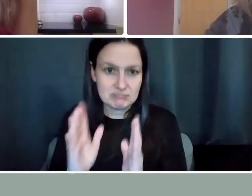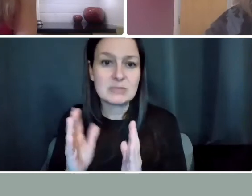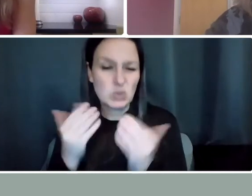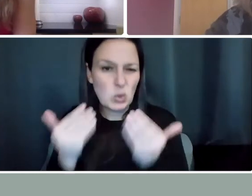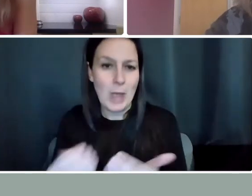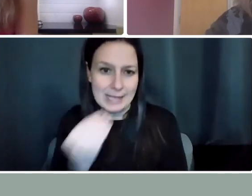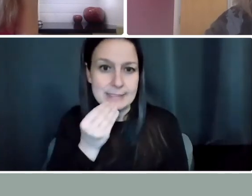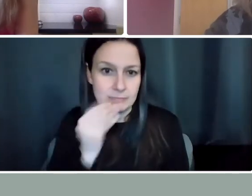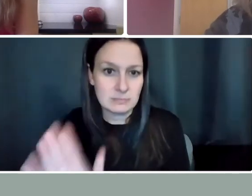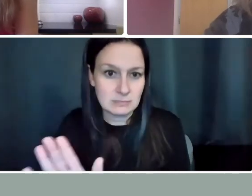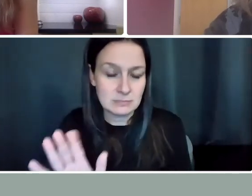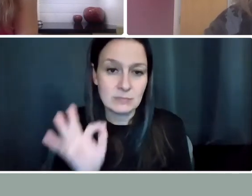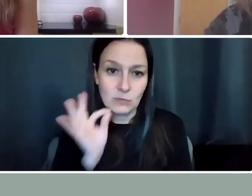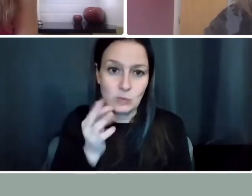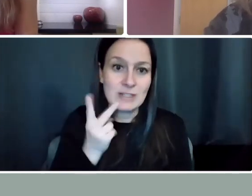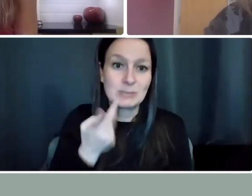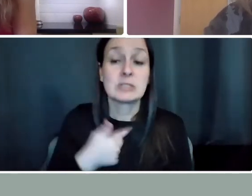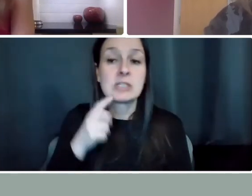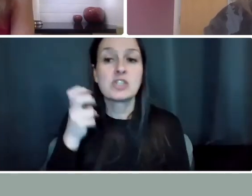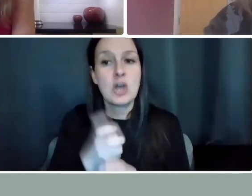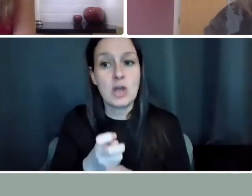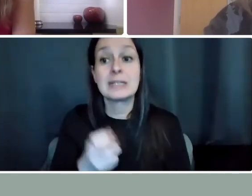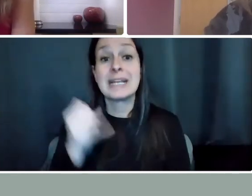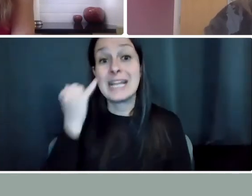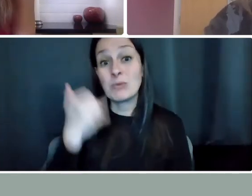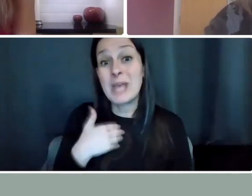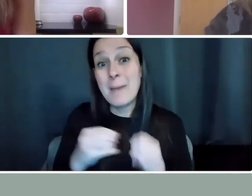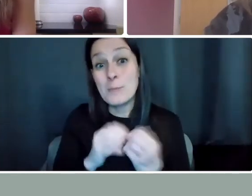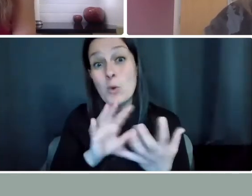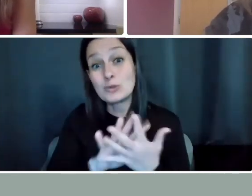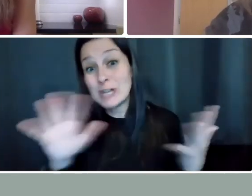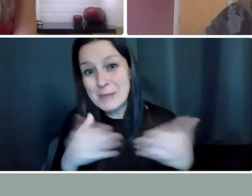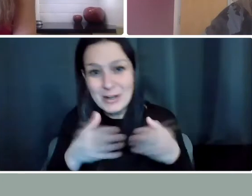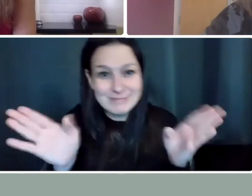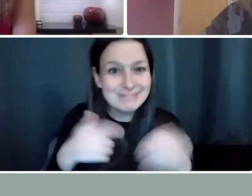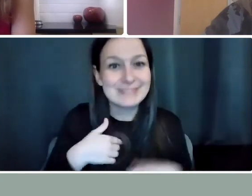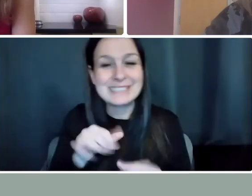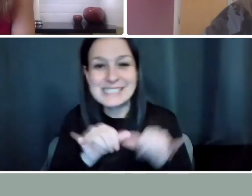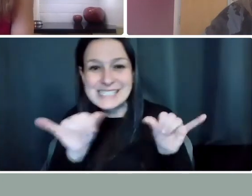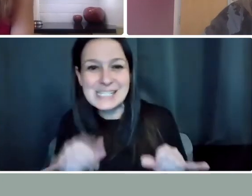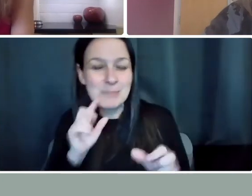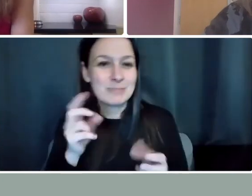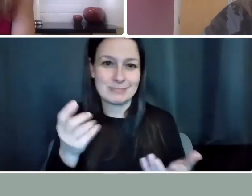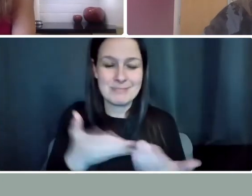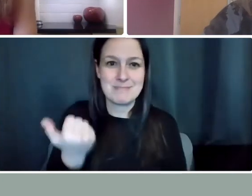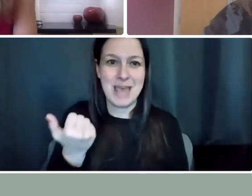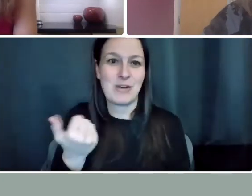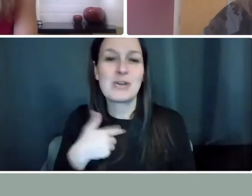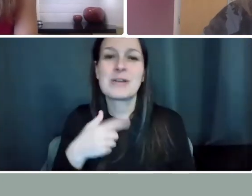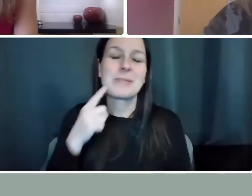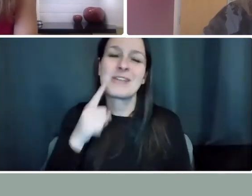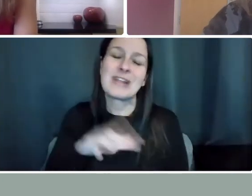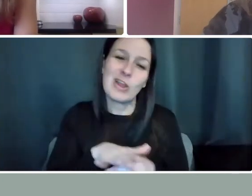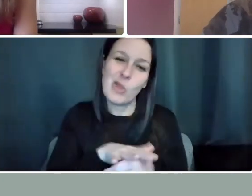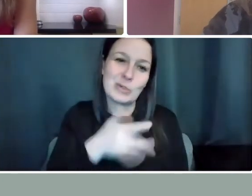So it's just hard. You know, if we had more transparent systems, you know, it's just really hard to kind of know, which is why local really